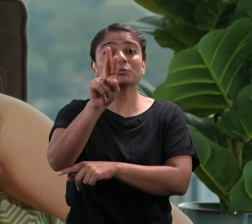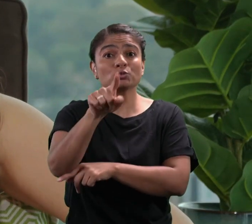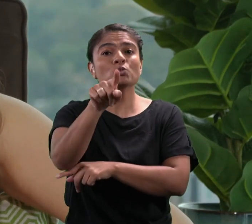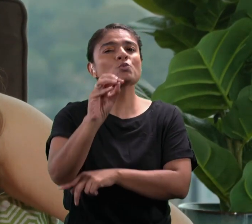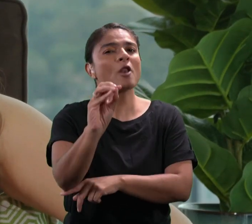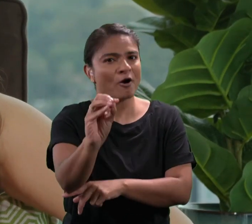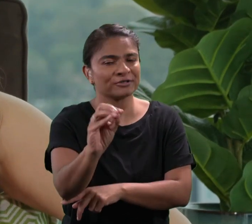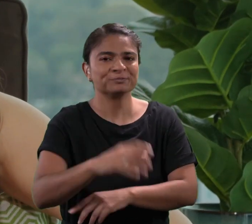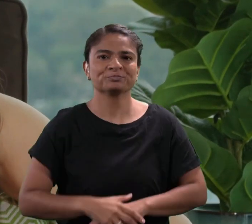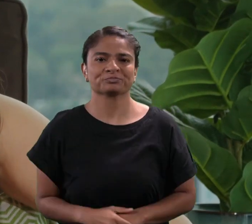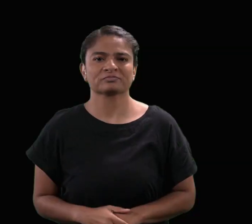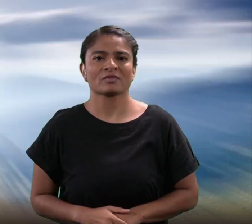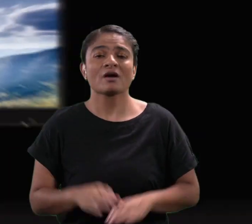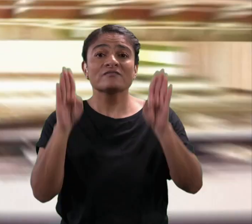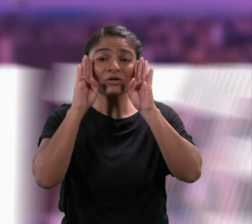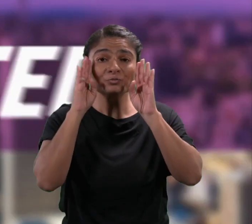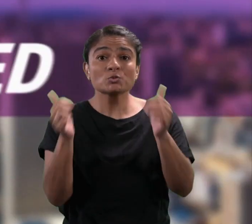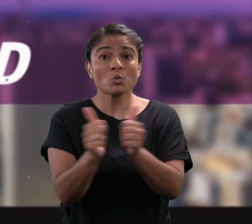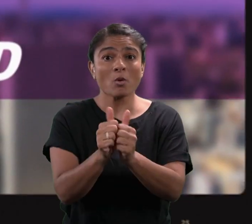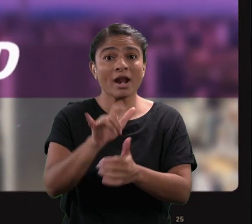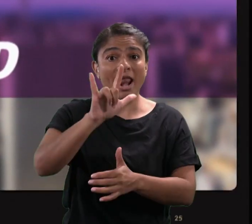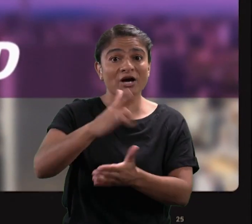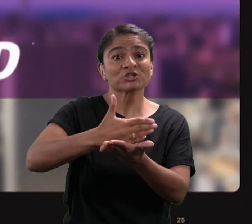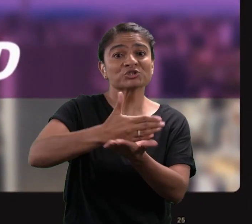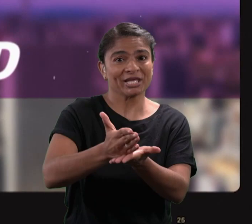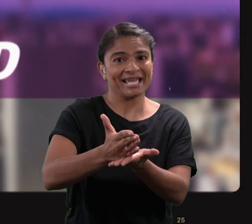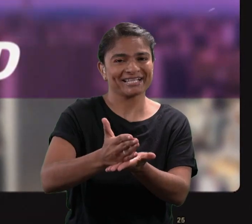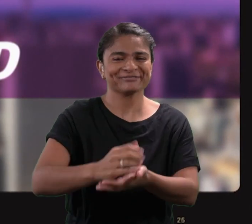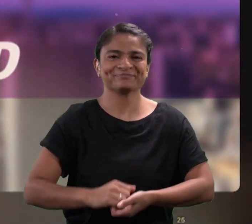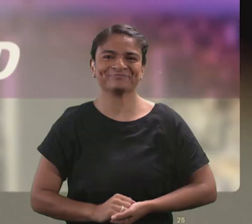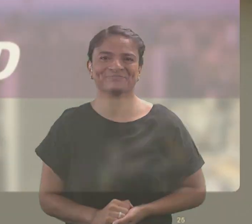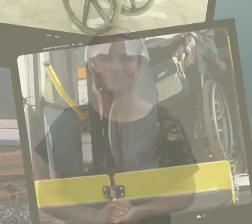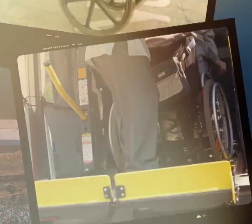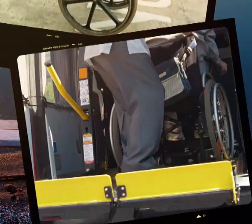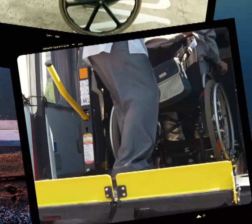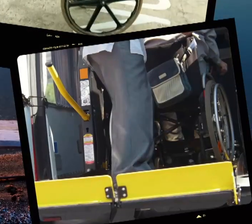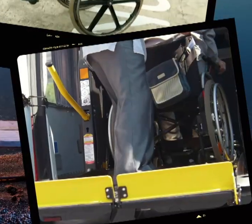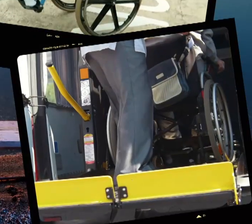on SABC2 You Belong. Join, like and share Activated on Facebook.